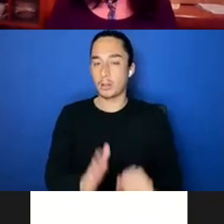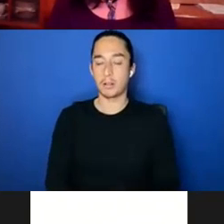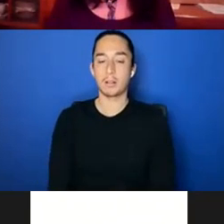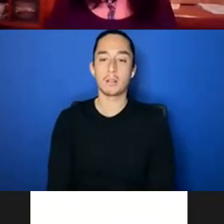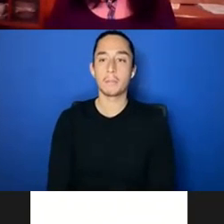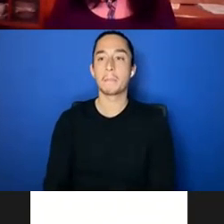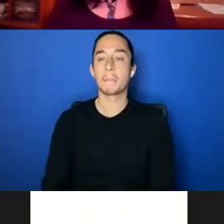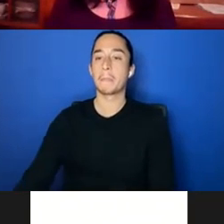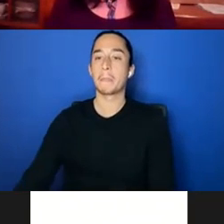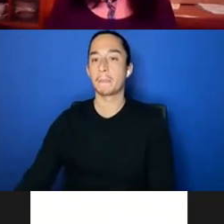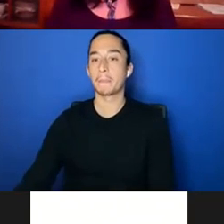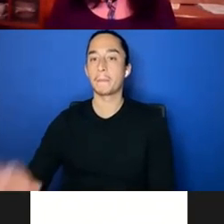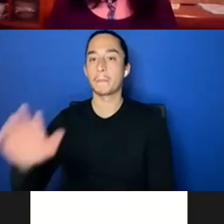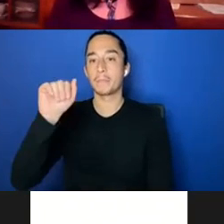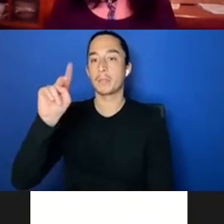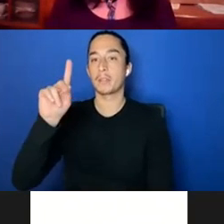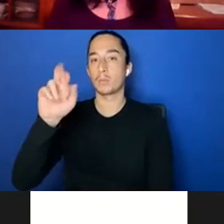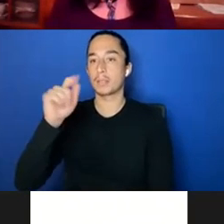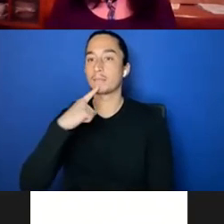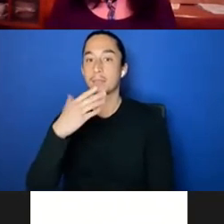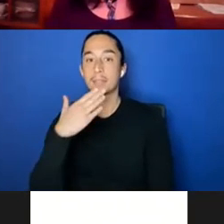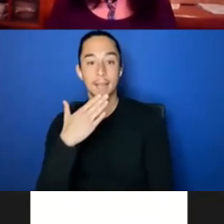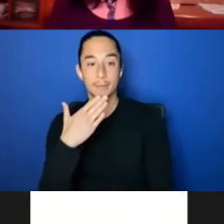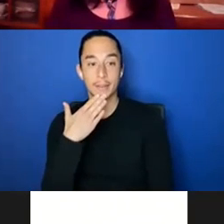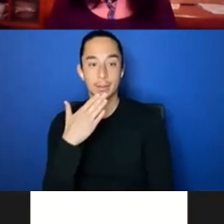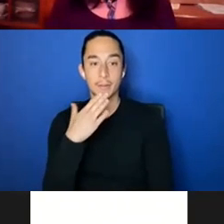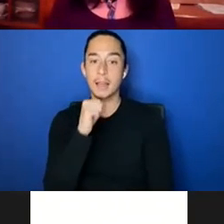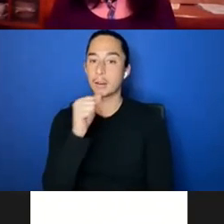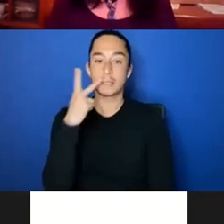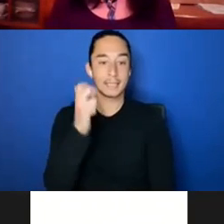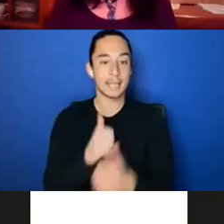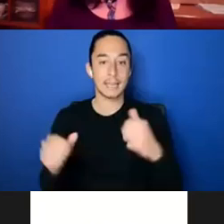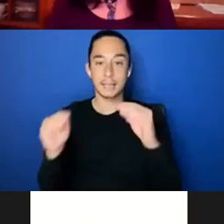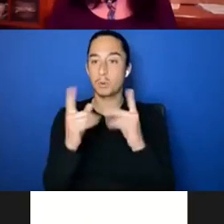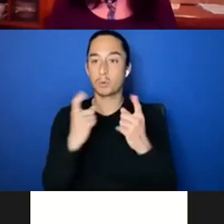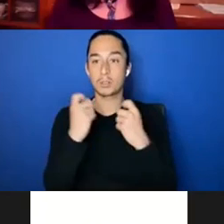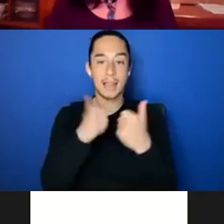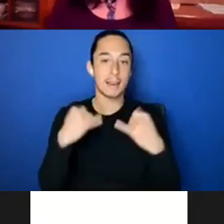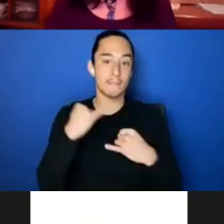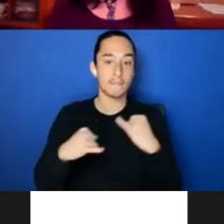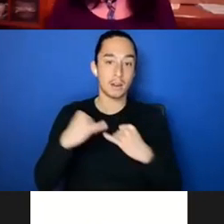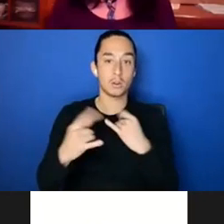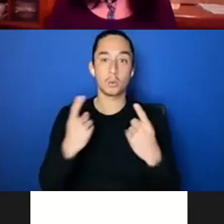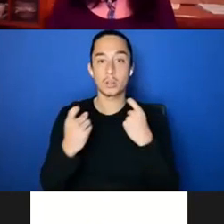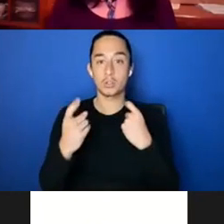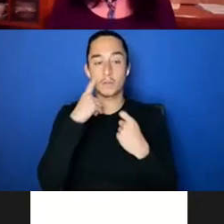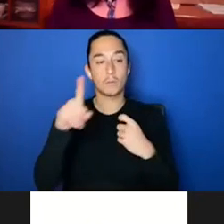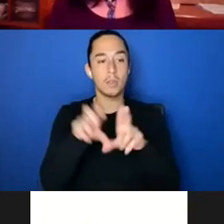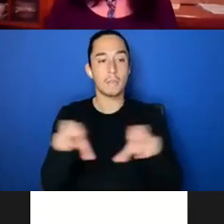Thank you, Franny, and thank you, Nurit. I don't see any more questions. Are there any final questions for the panel?